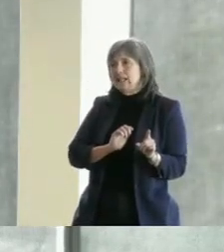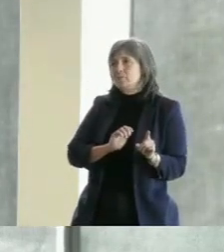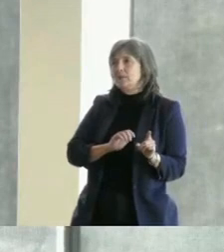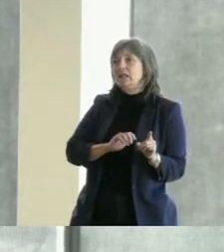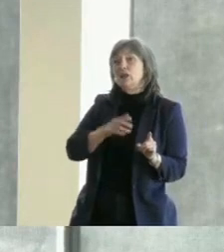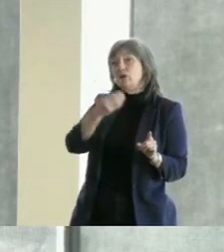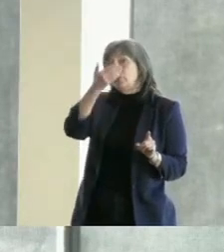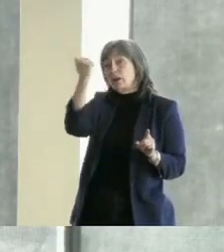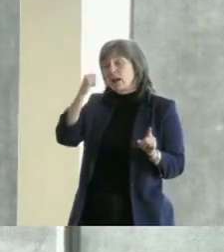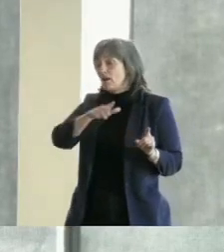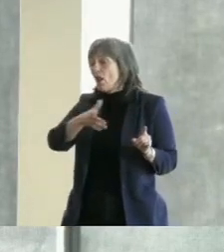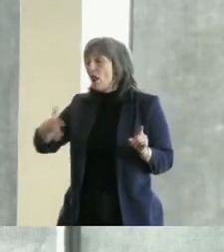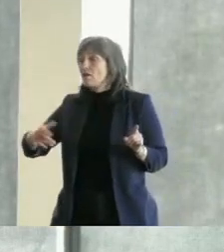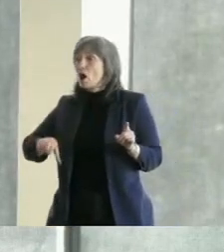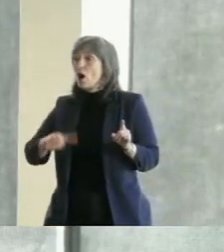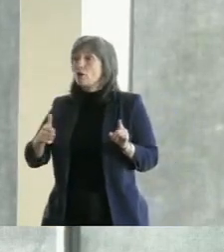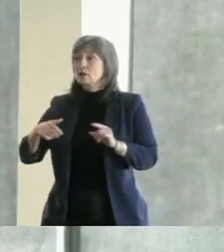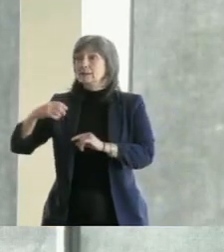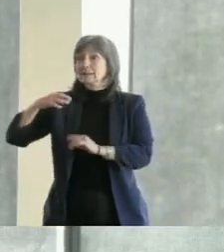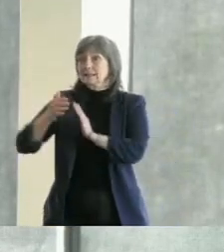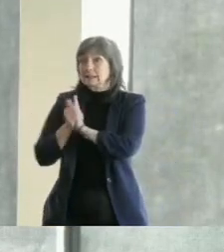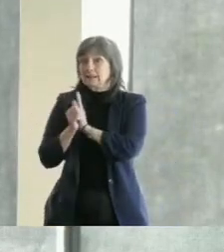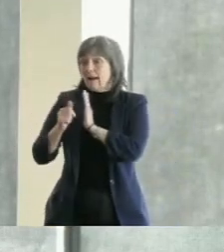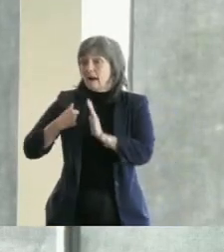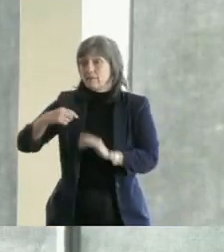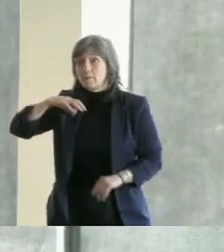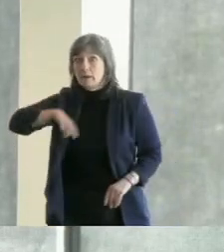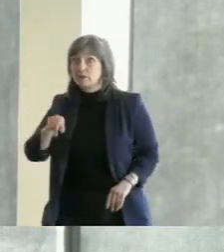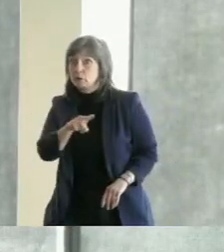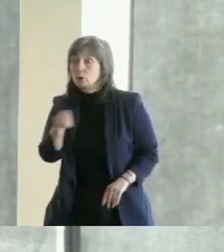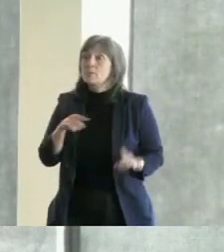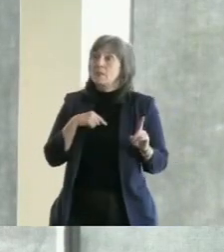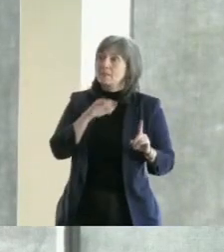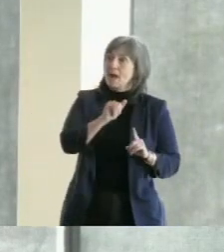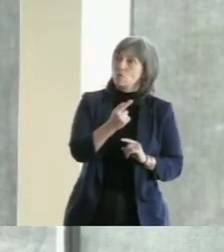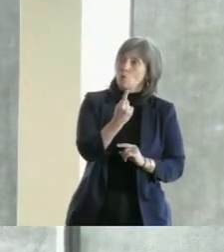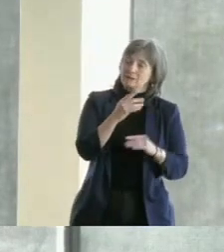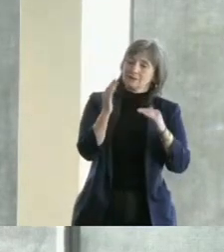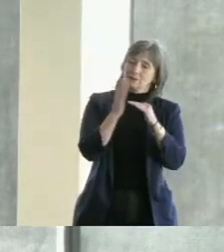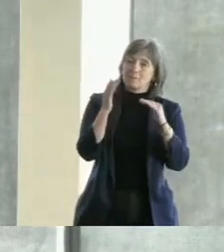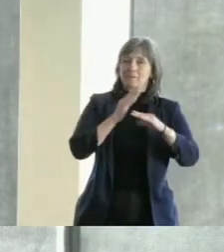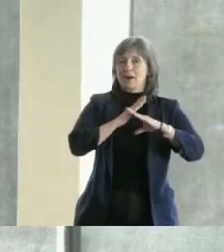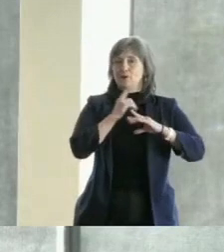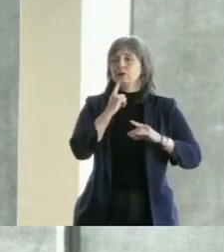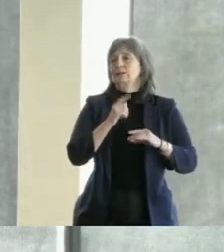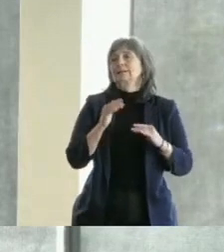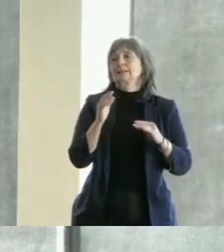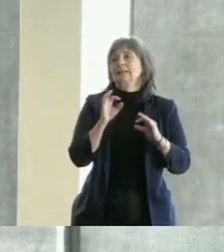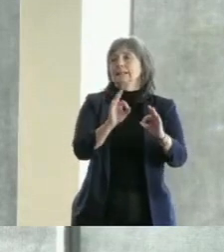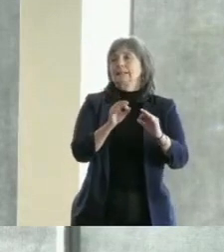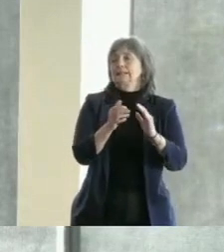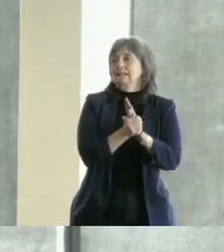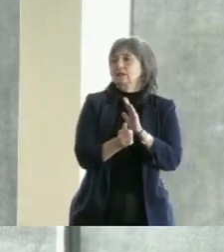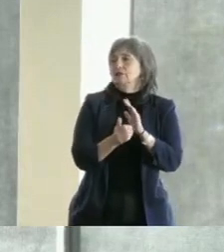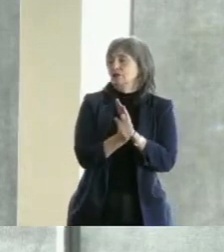which can be a little barrier for me in this case, and we're missing out. Basically, anybody